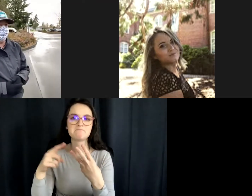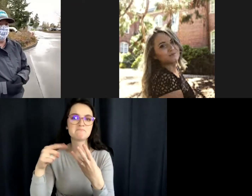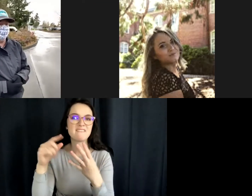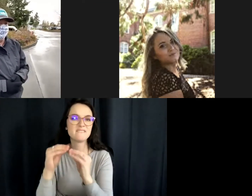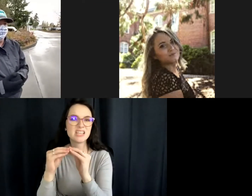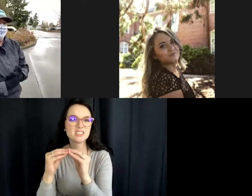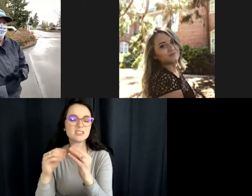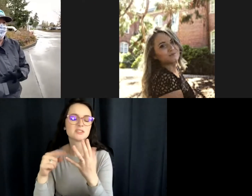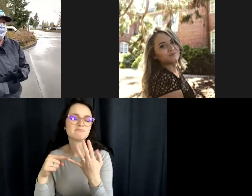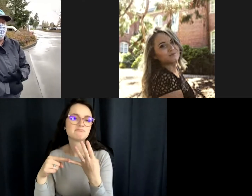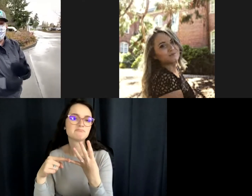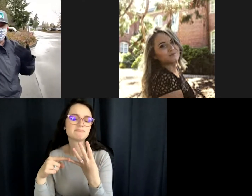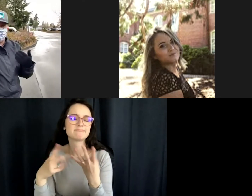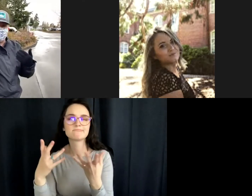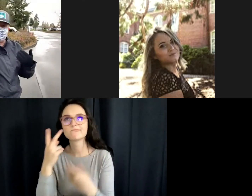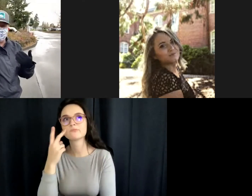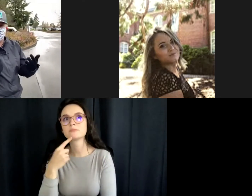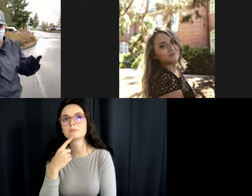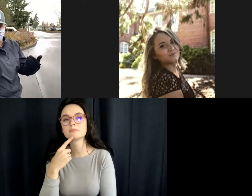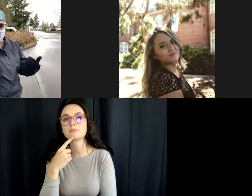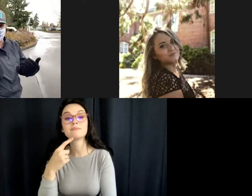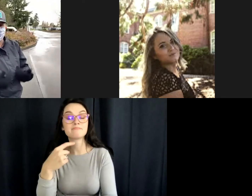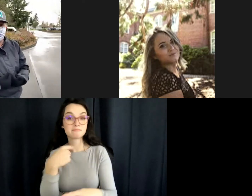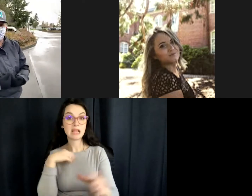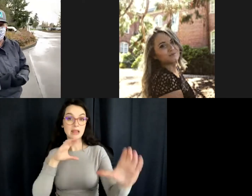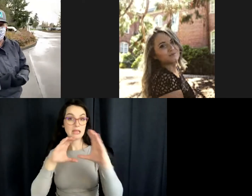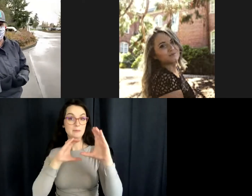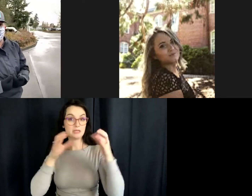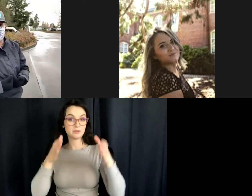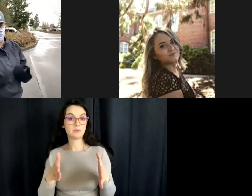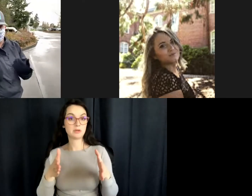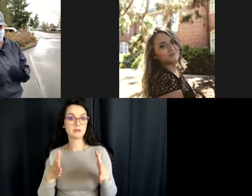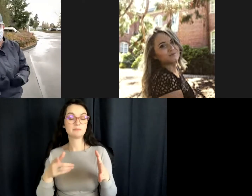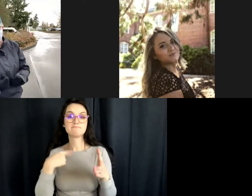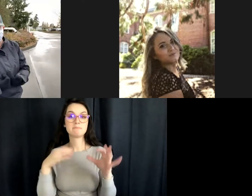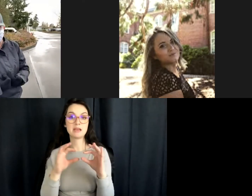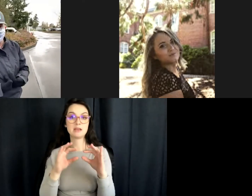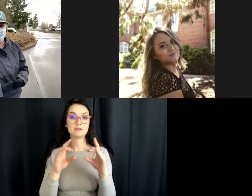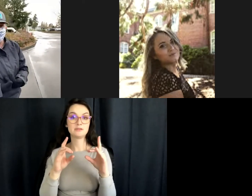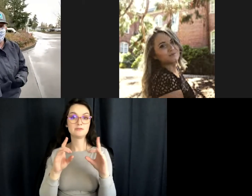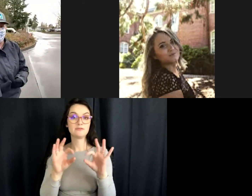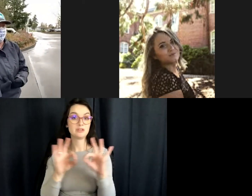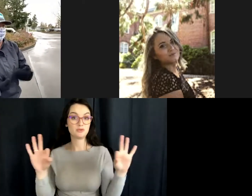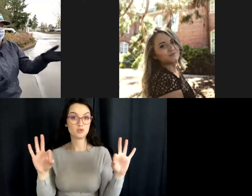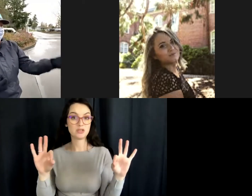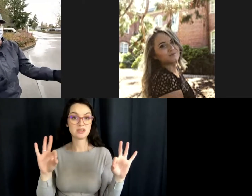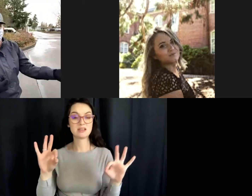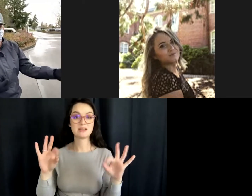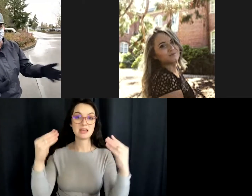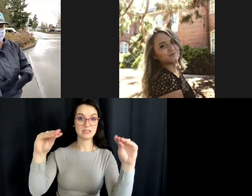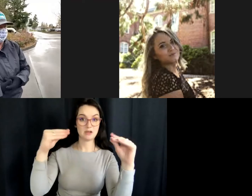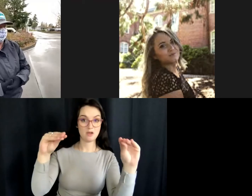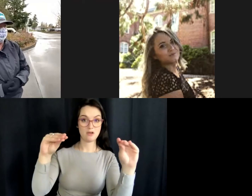So that's why there's somebody here all the time. So those operators tend to have a degree in biology because they also have to